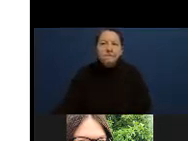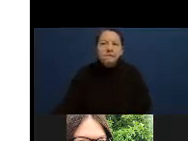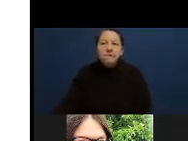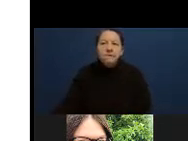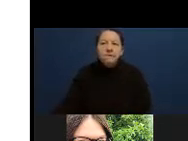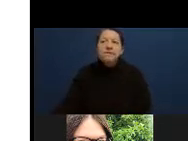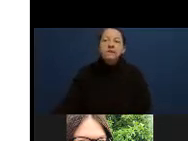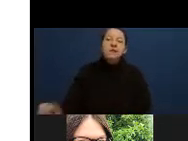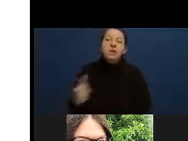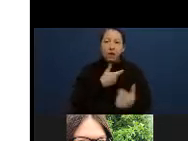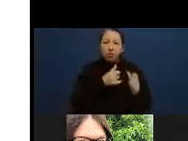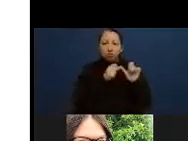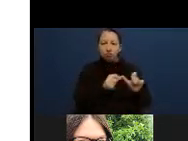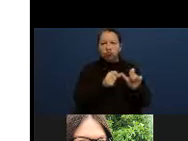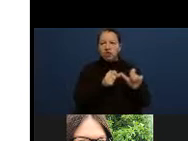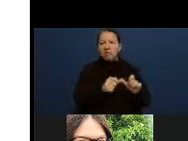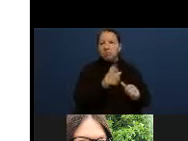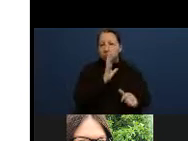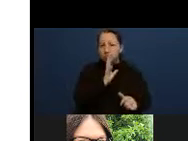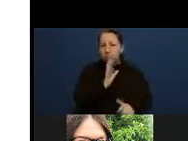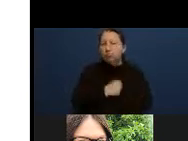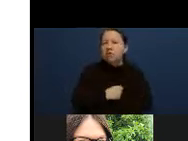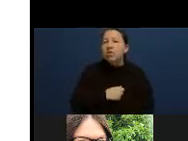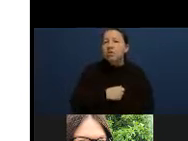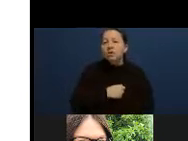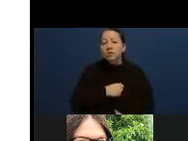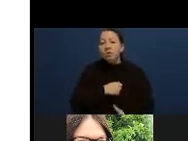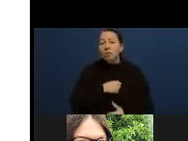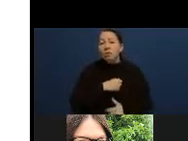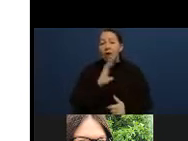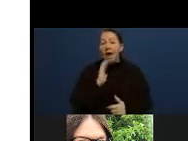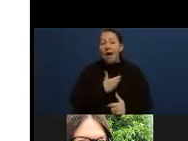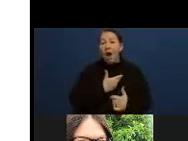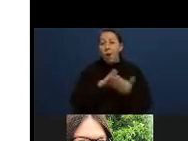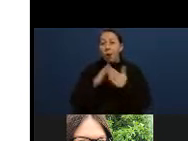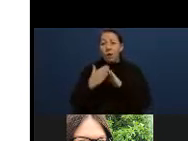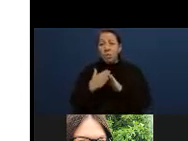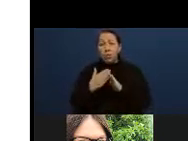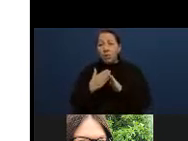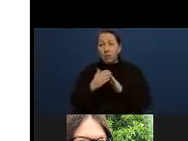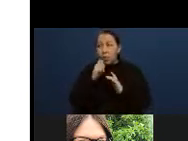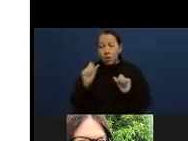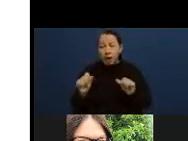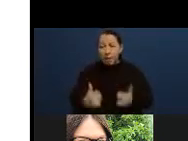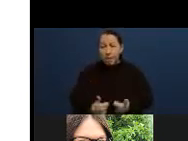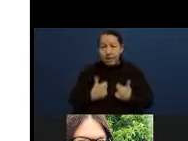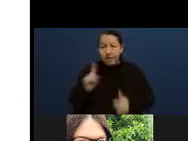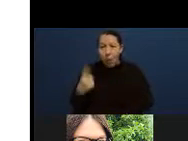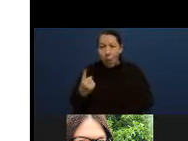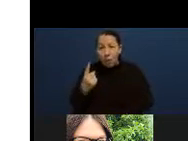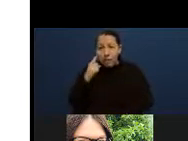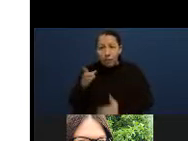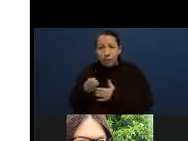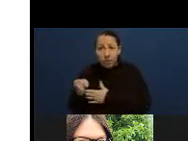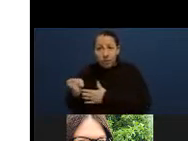our communities began to not be able to subsist this year on fish, we began to worry what that